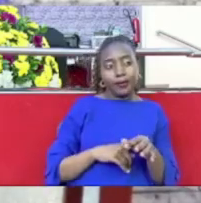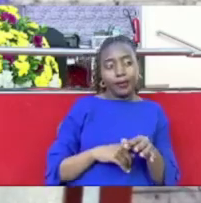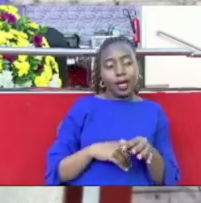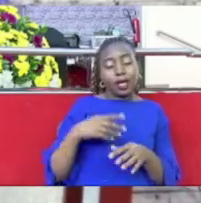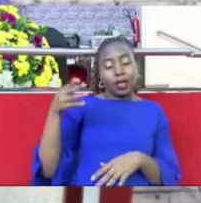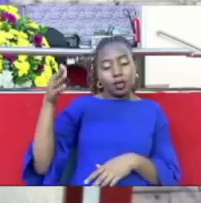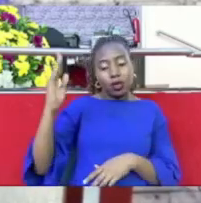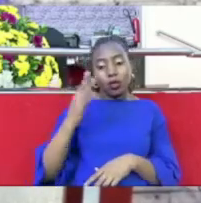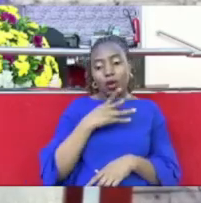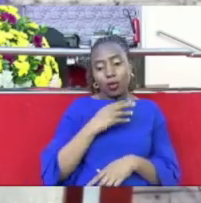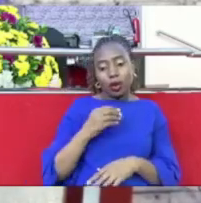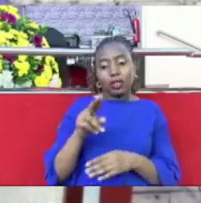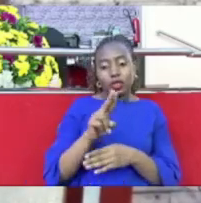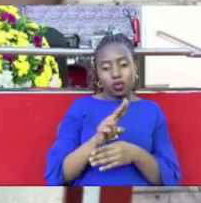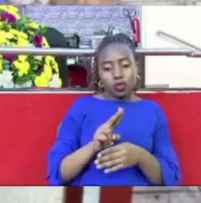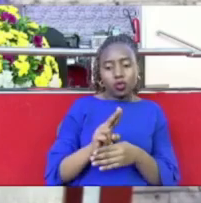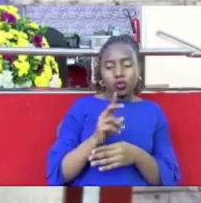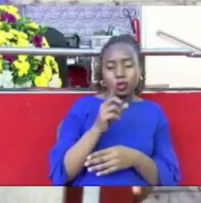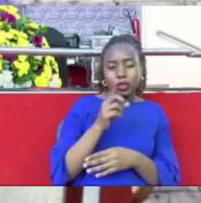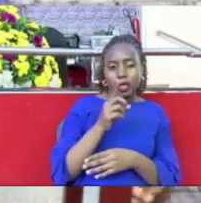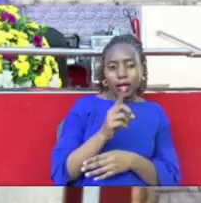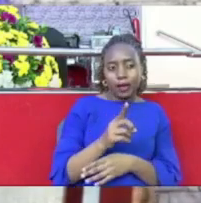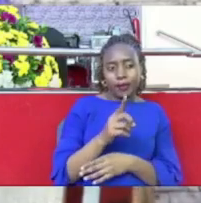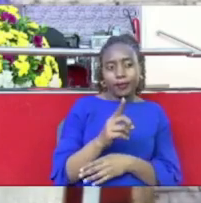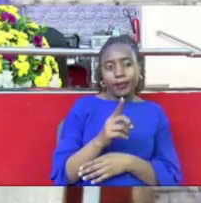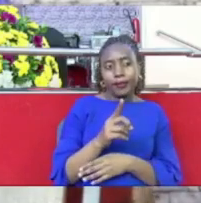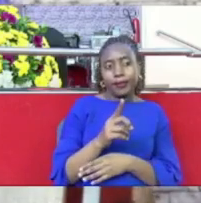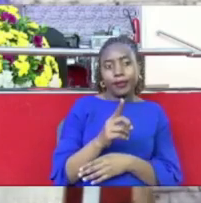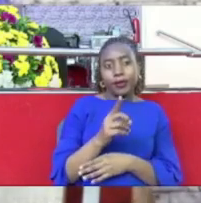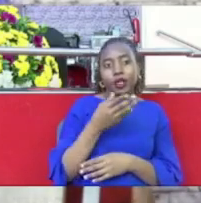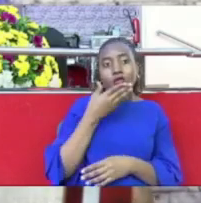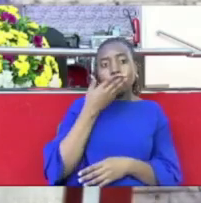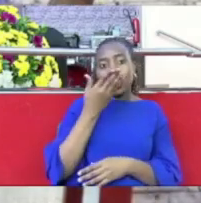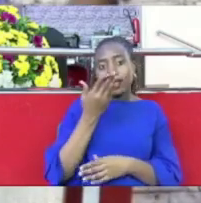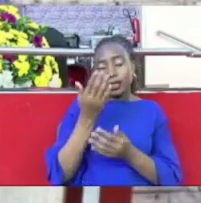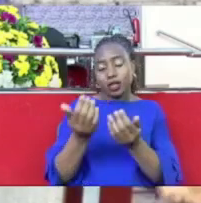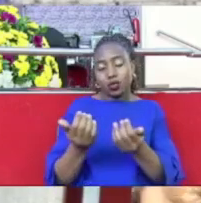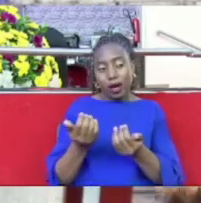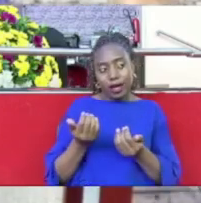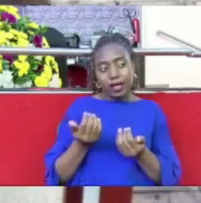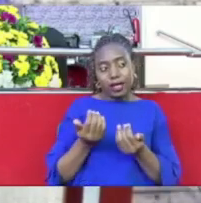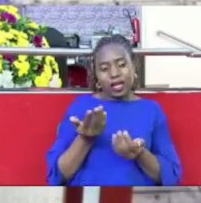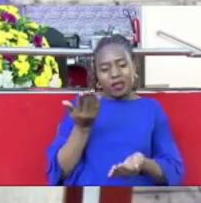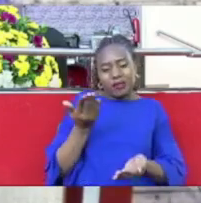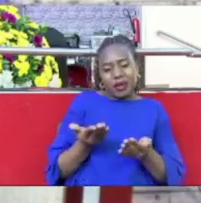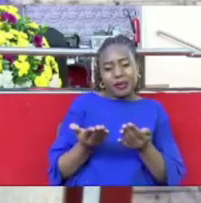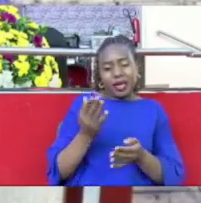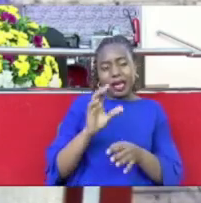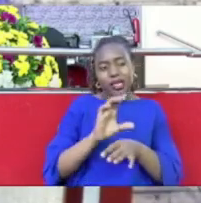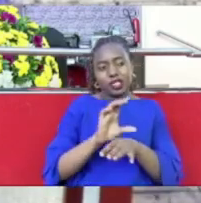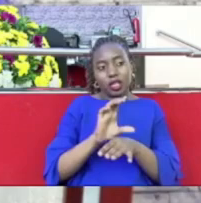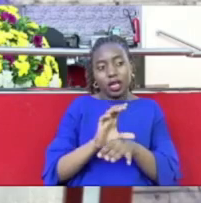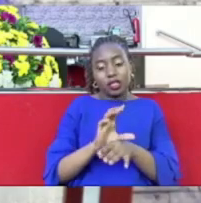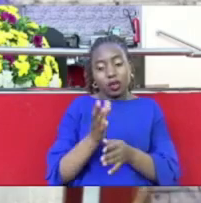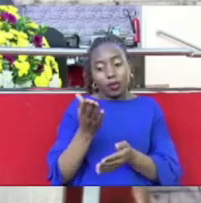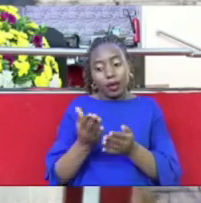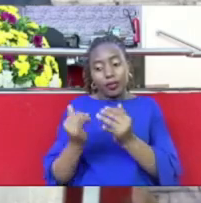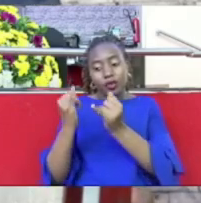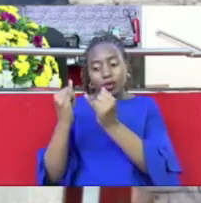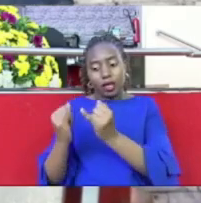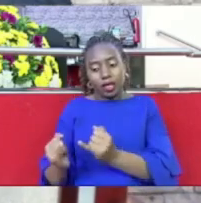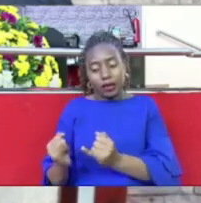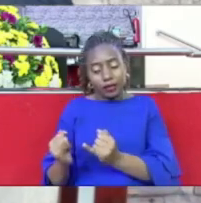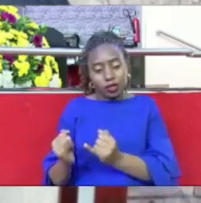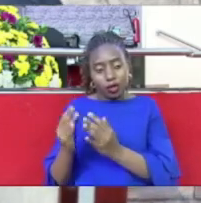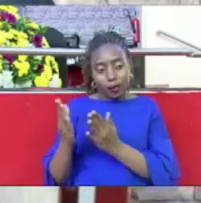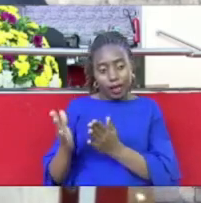her, wakati Mungu anataka amtumie, to respond to a need either in church or to an individual person. Ajibu